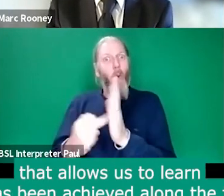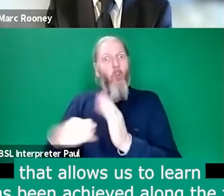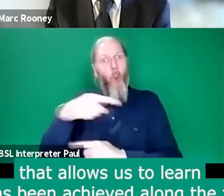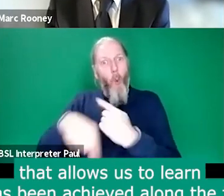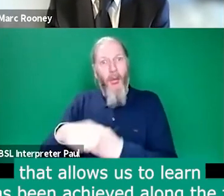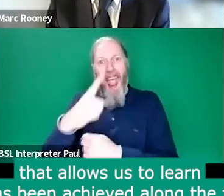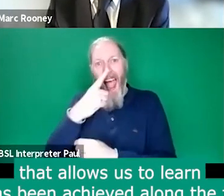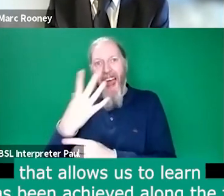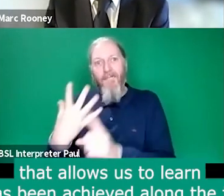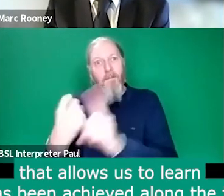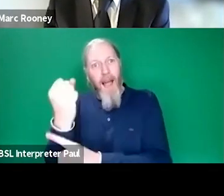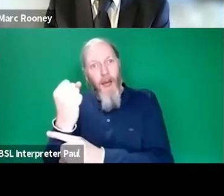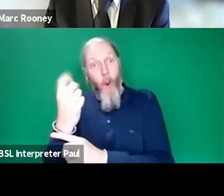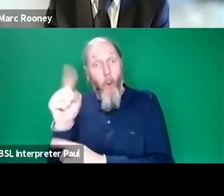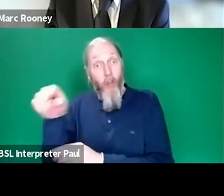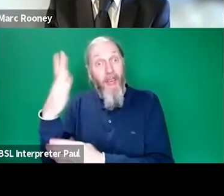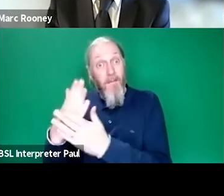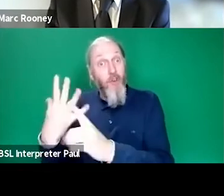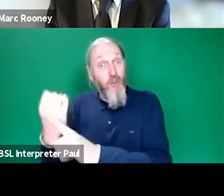been achieved along the journey.